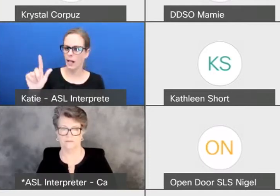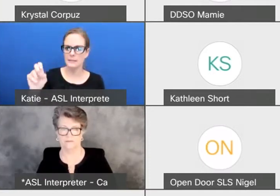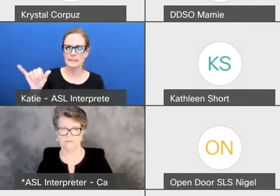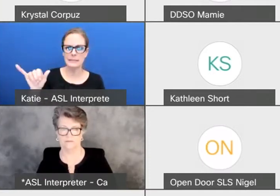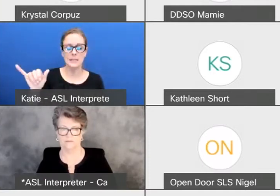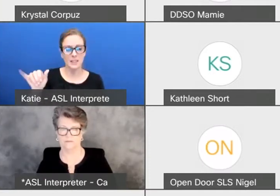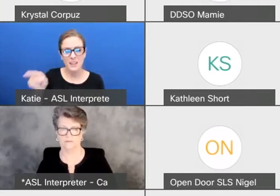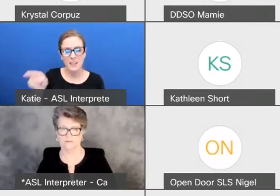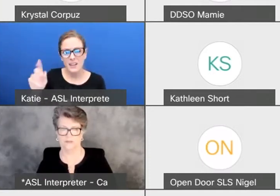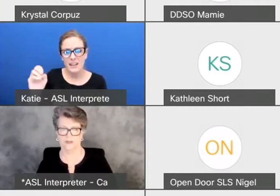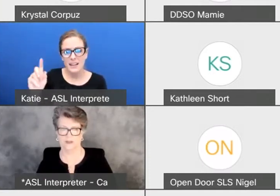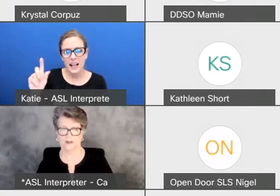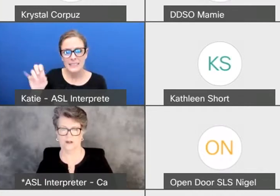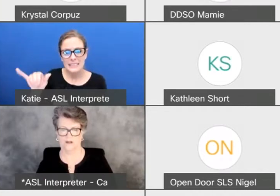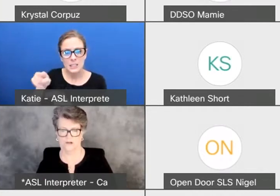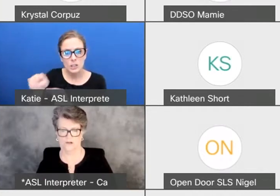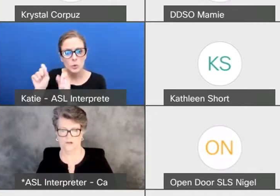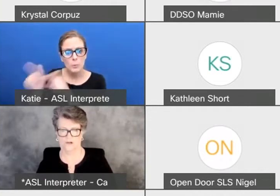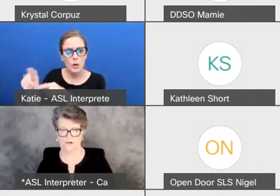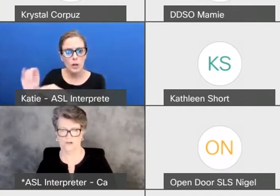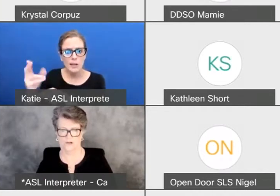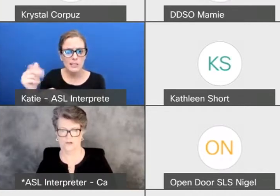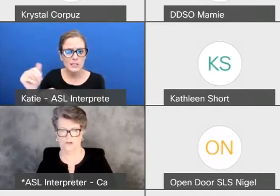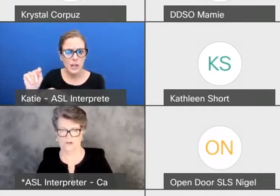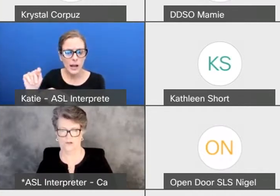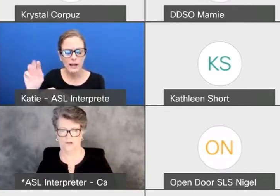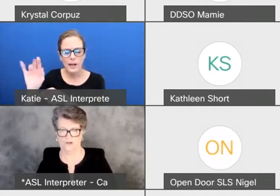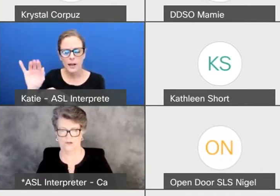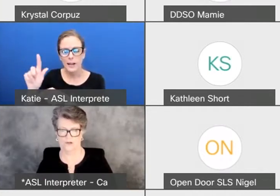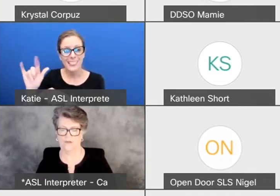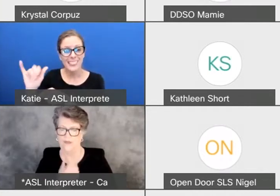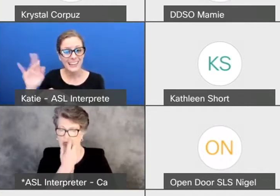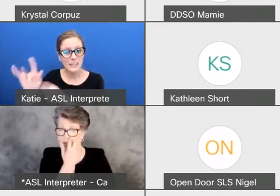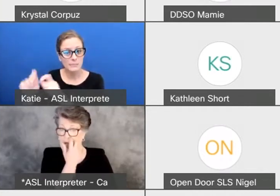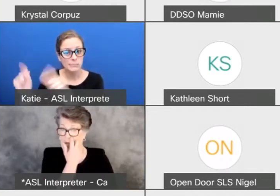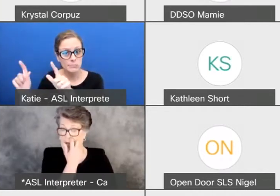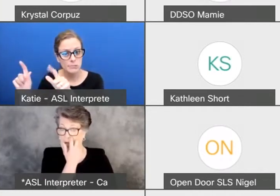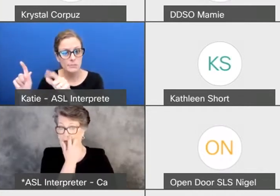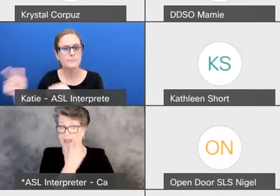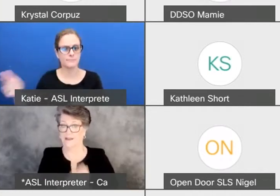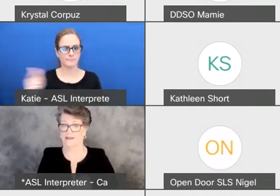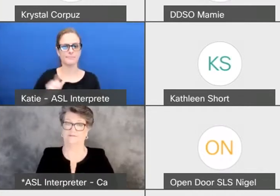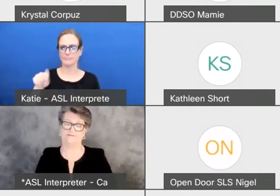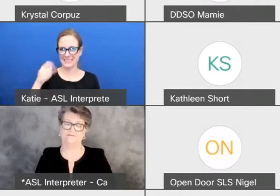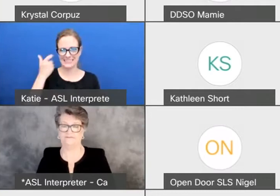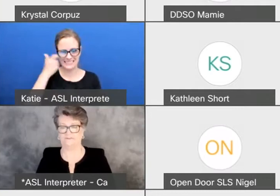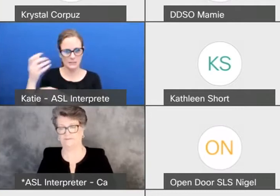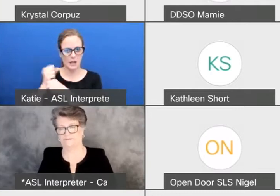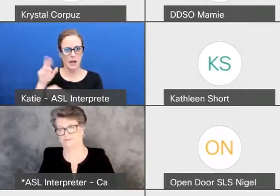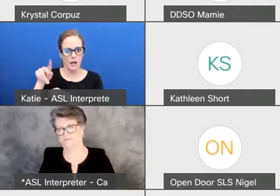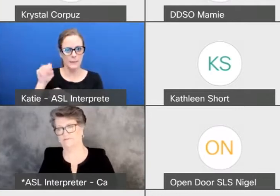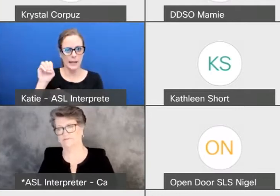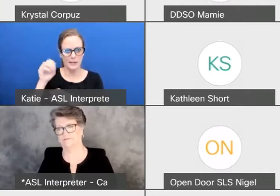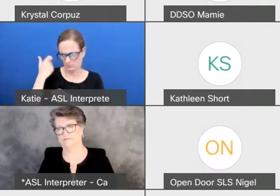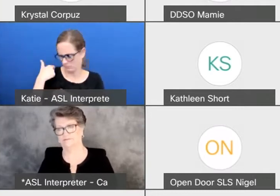the web links to the materials and stuff? Yeah, so we just got a recent update. I shared, I think it was